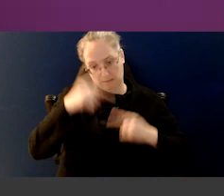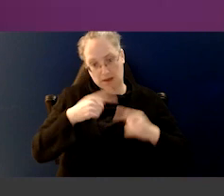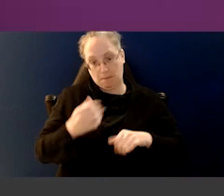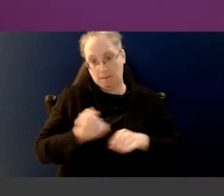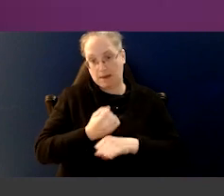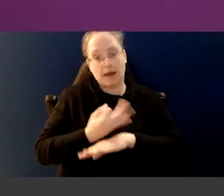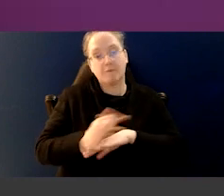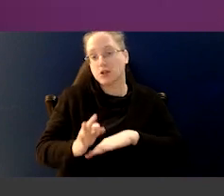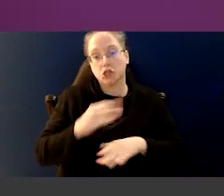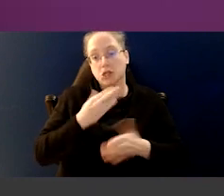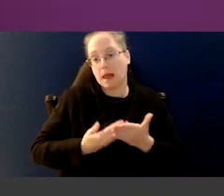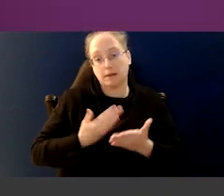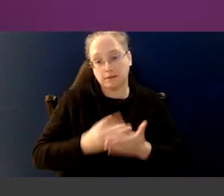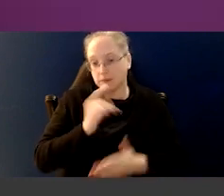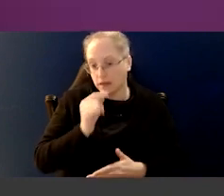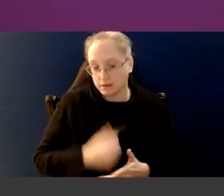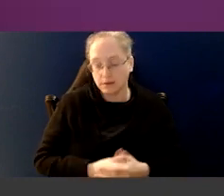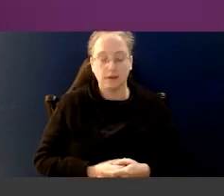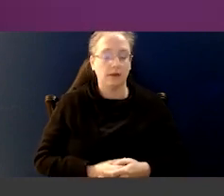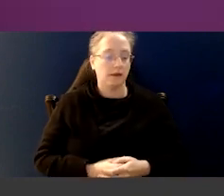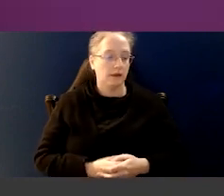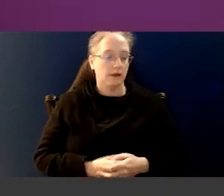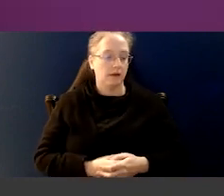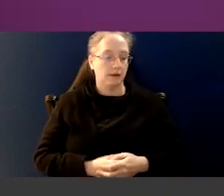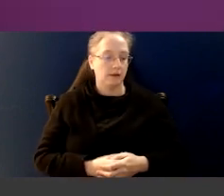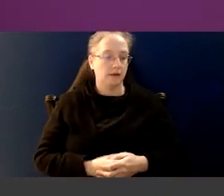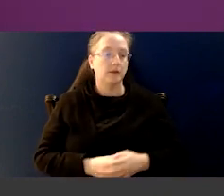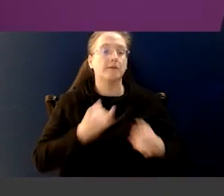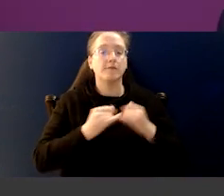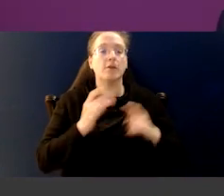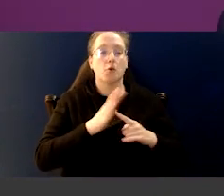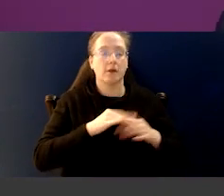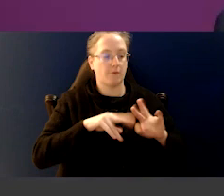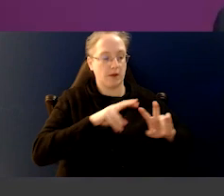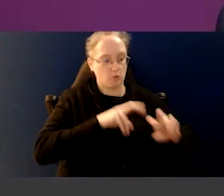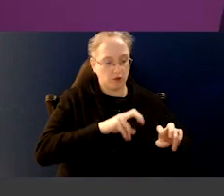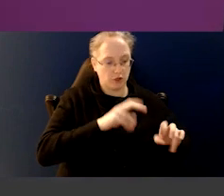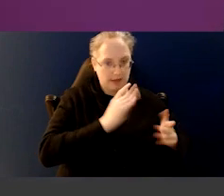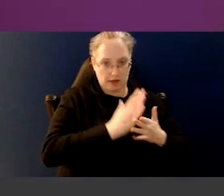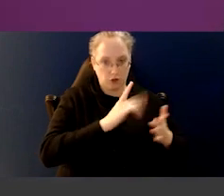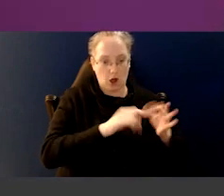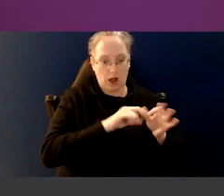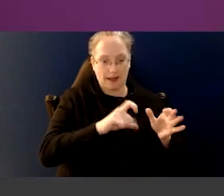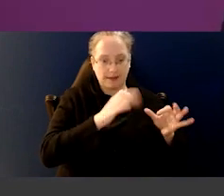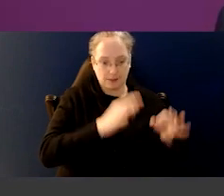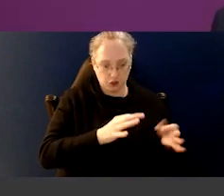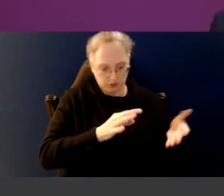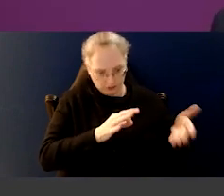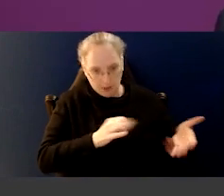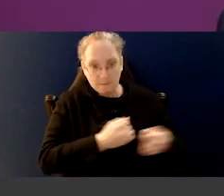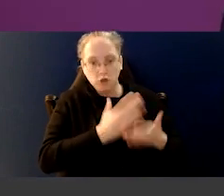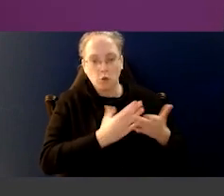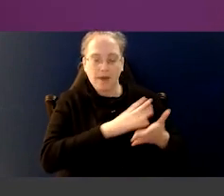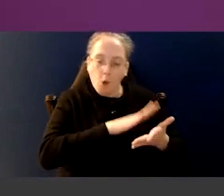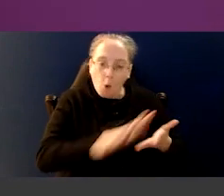you're looking at, what a particular IBAC decision has been, is have we got all the relevant information? And that we're